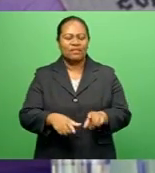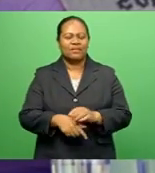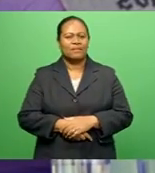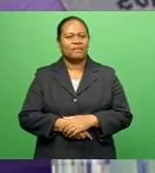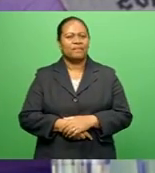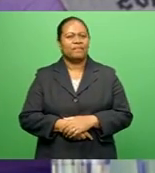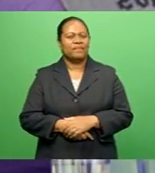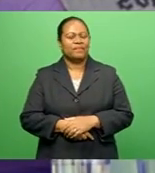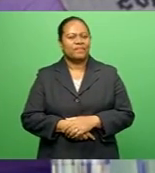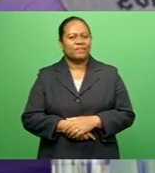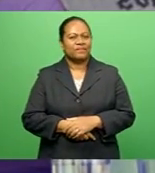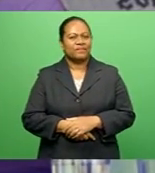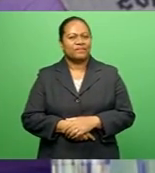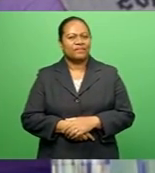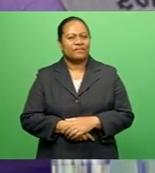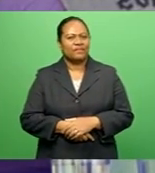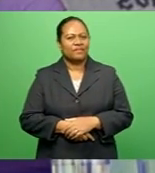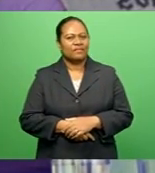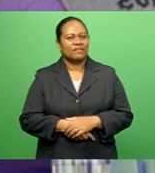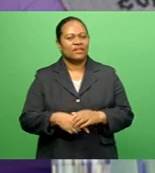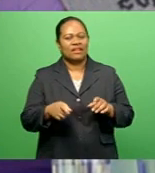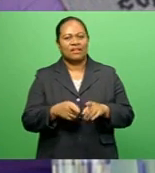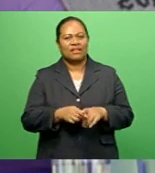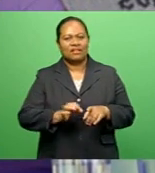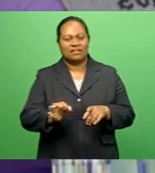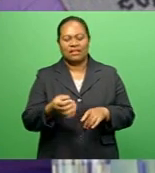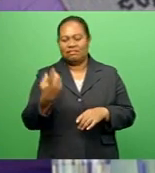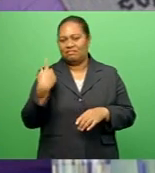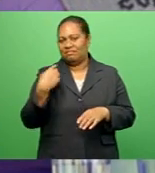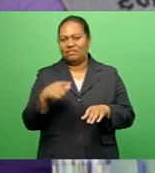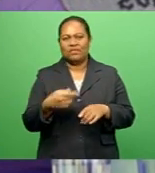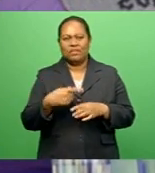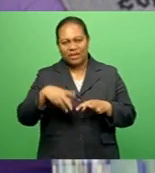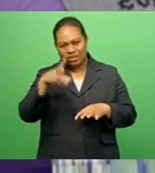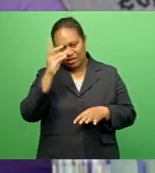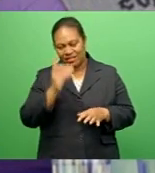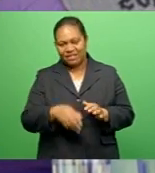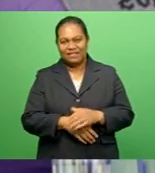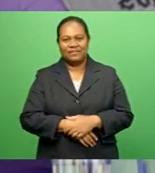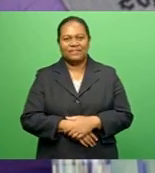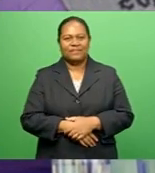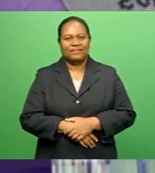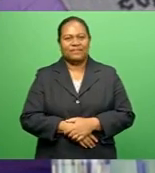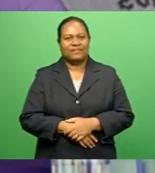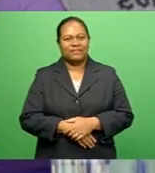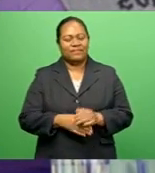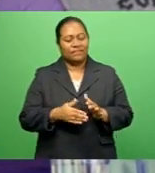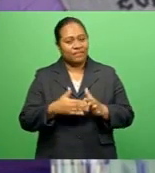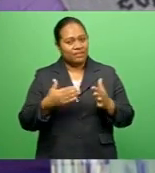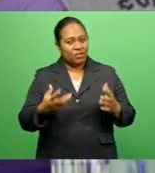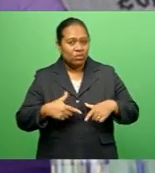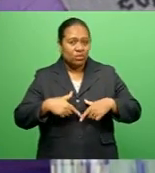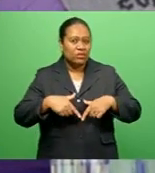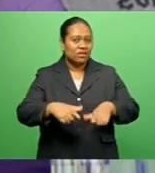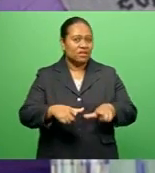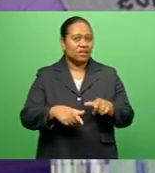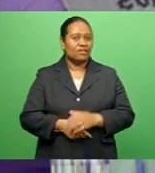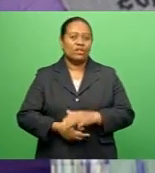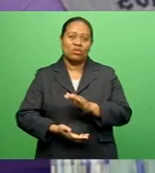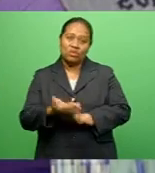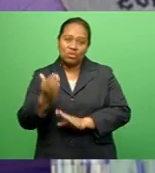essential services like healthcare and education. If you need to travel for